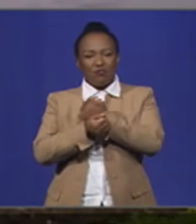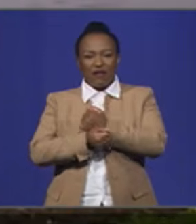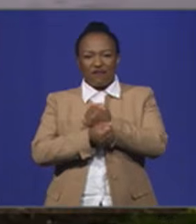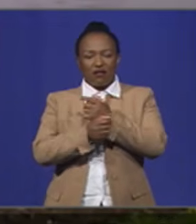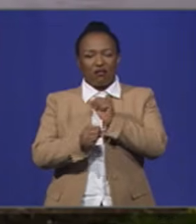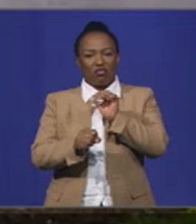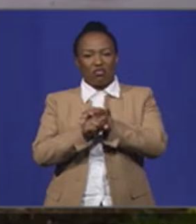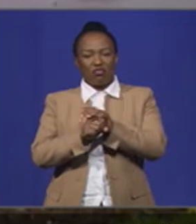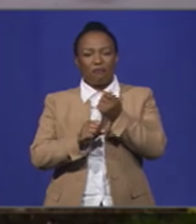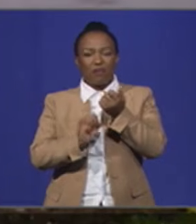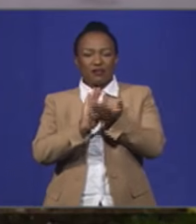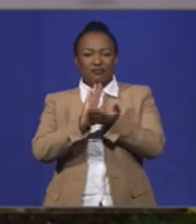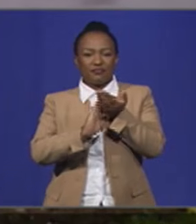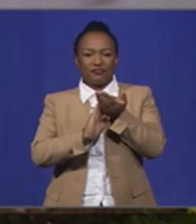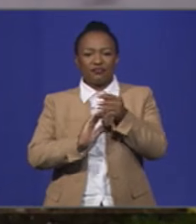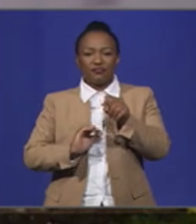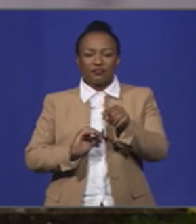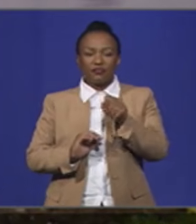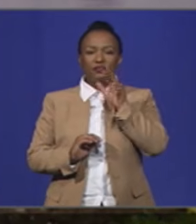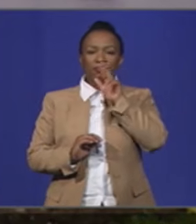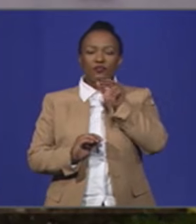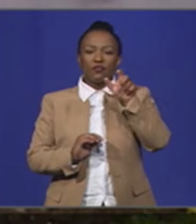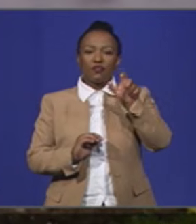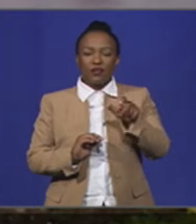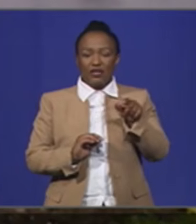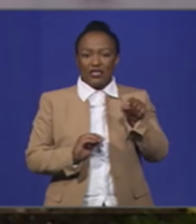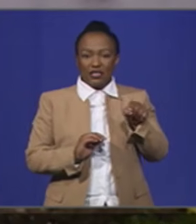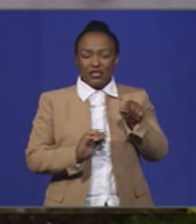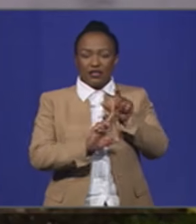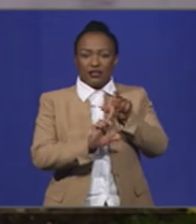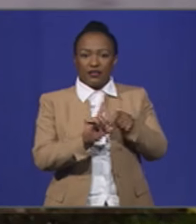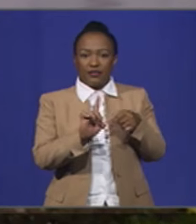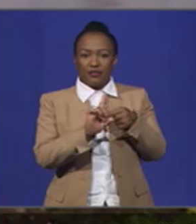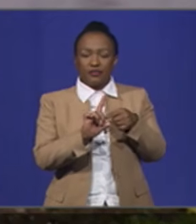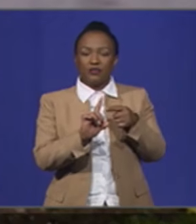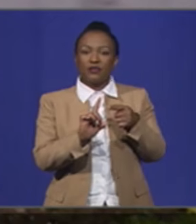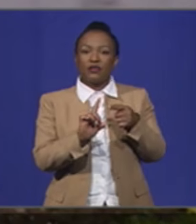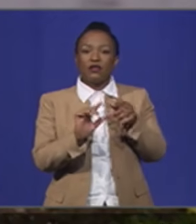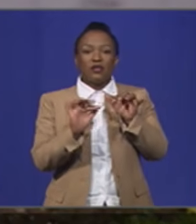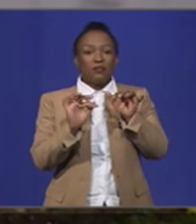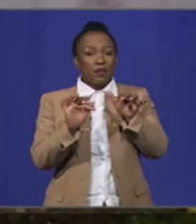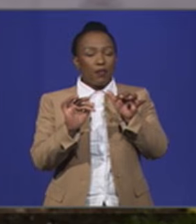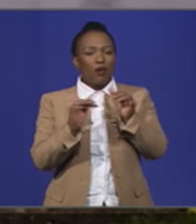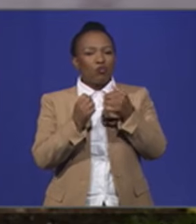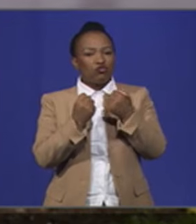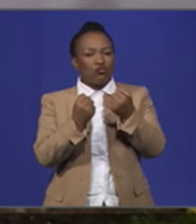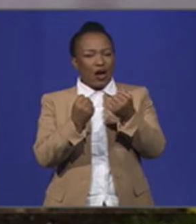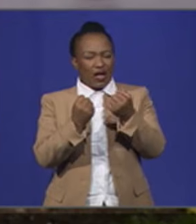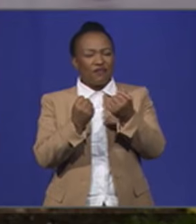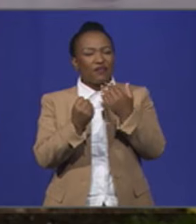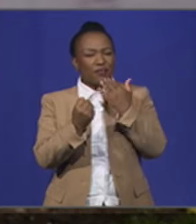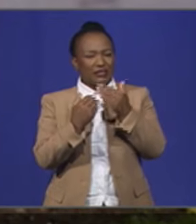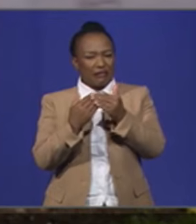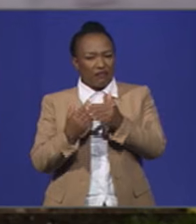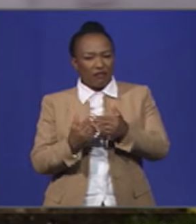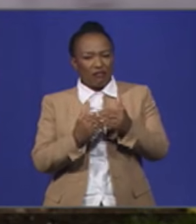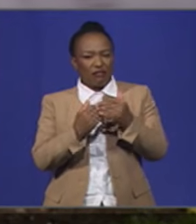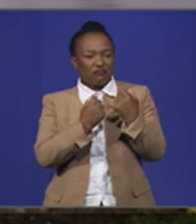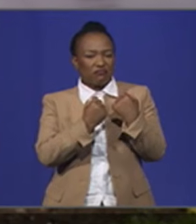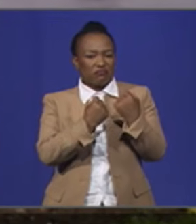Khabagare se bueledi sa ba ditirelo tsa tshoganyetso mono Johannesburg o rotloeditse ba kgweetsi go kgweetsa ka kelotlhoko mo maemong a bongola